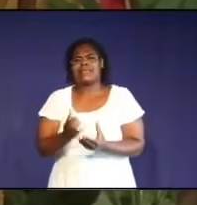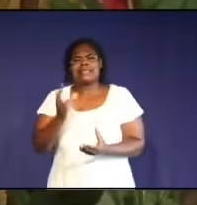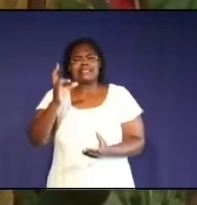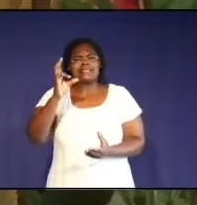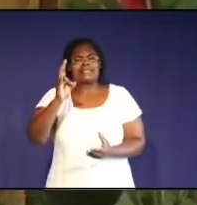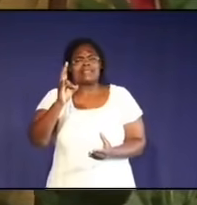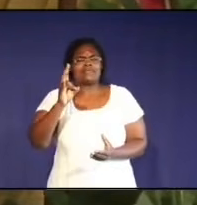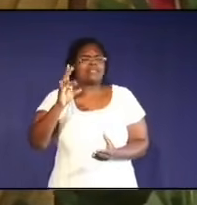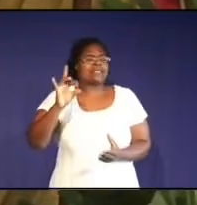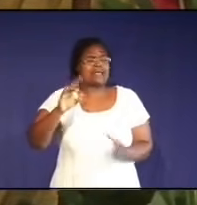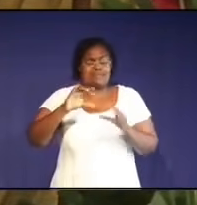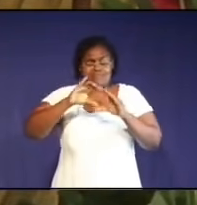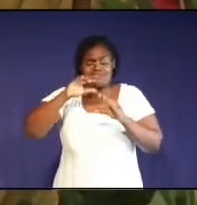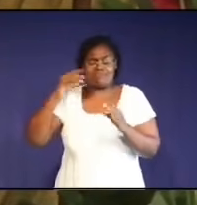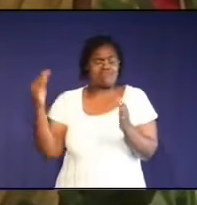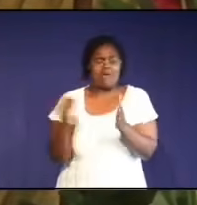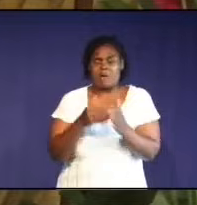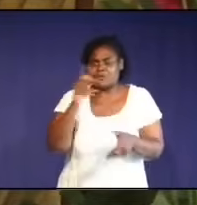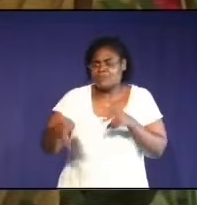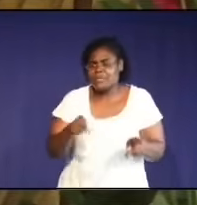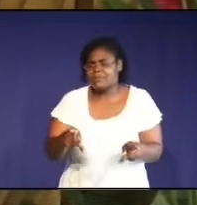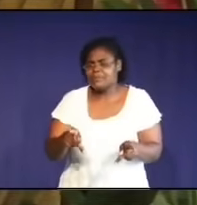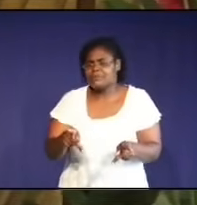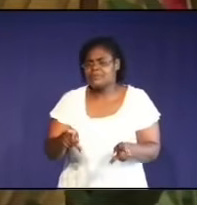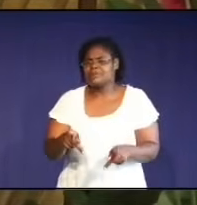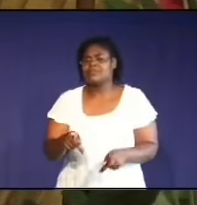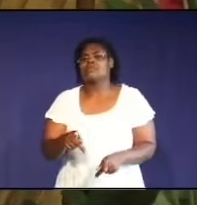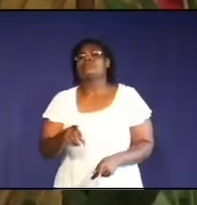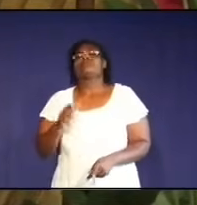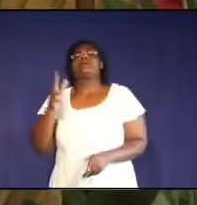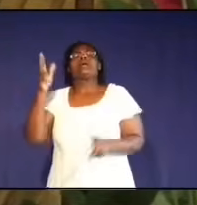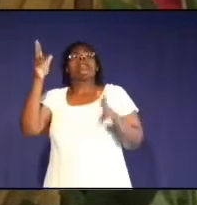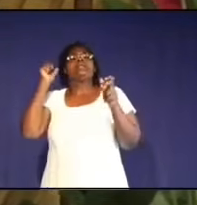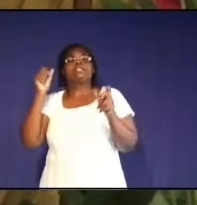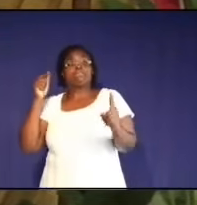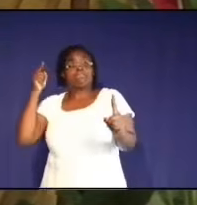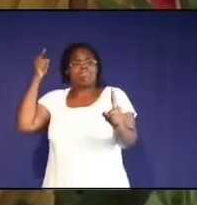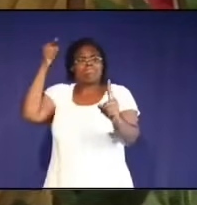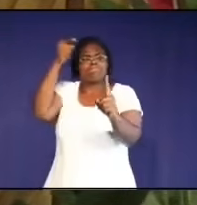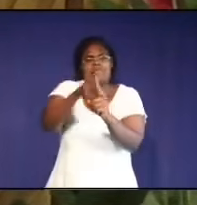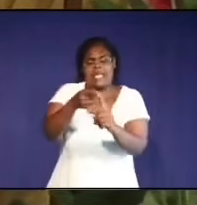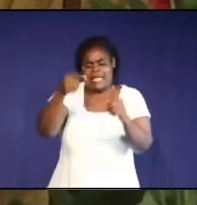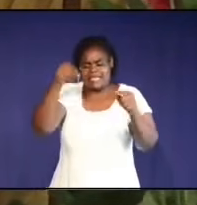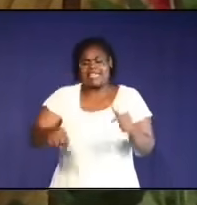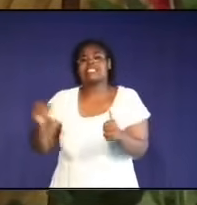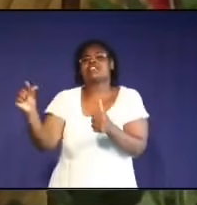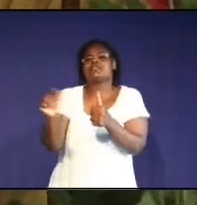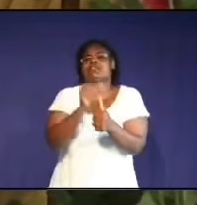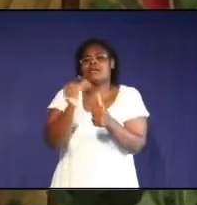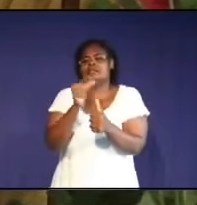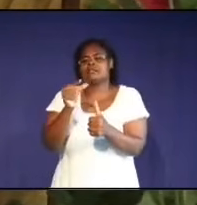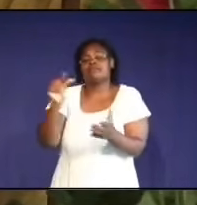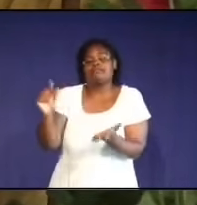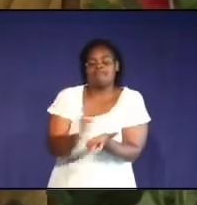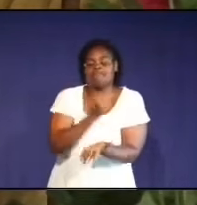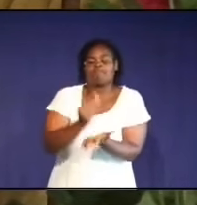Listen to me carefully. Then, this gospel of the kingdom shall be preached as a